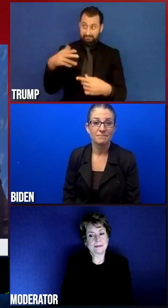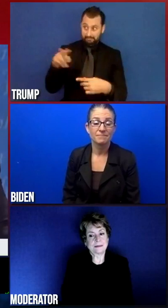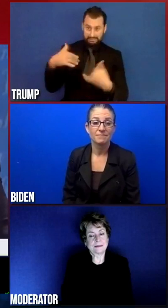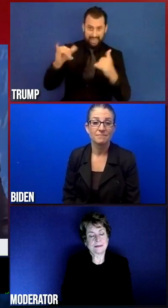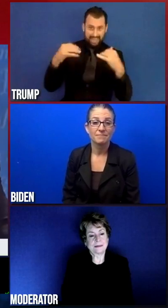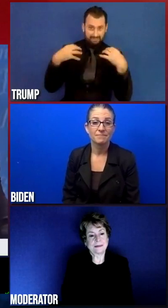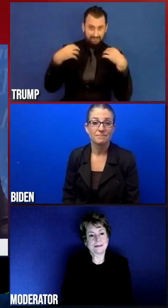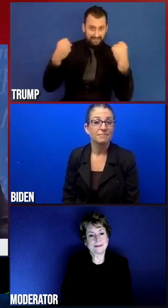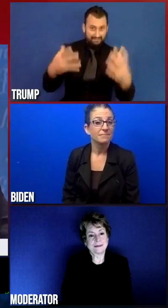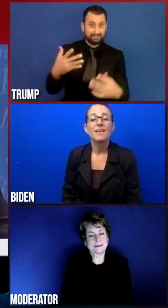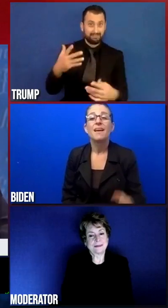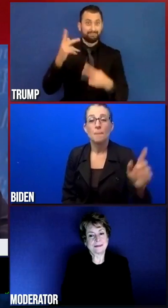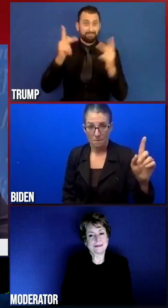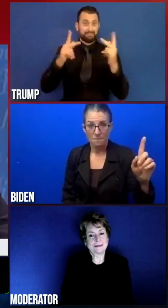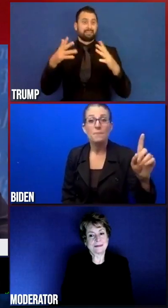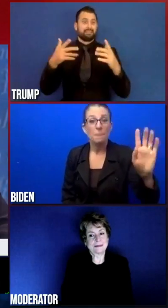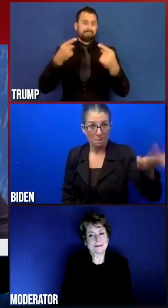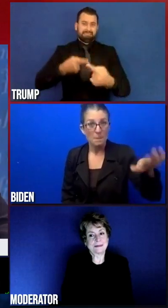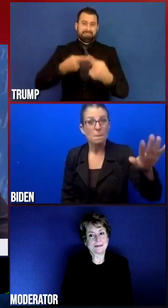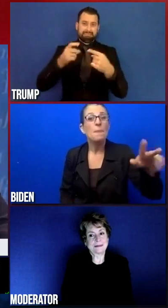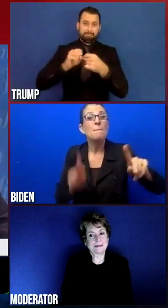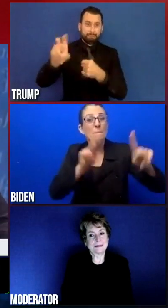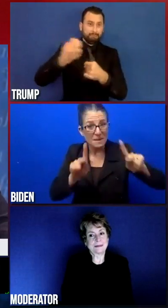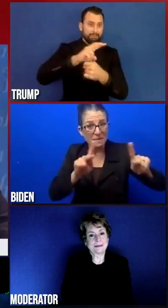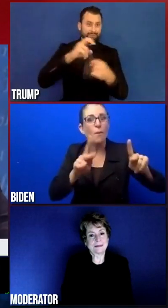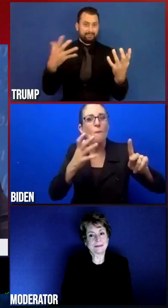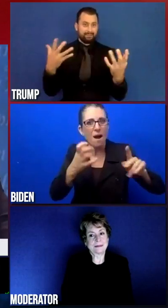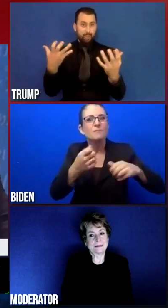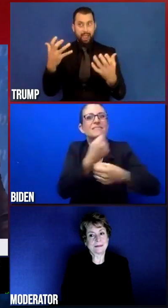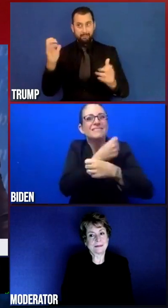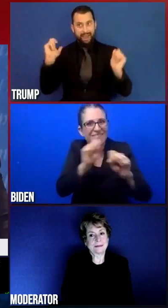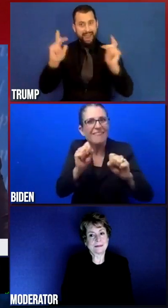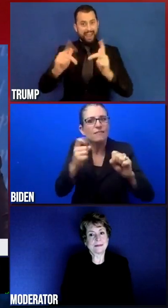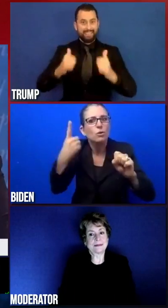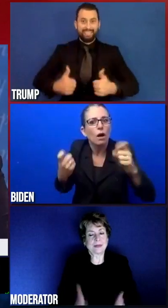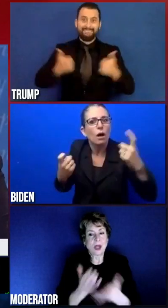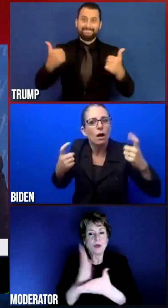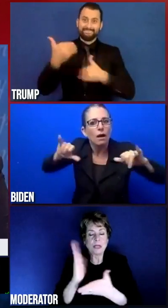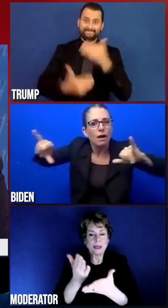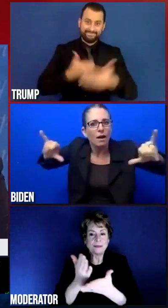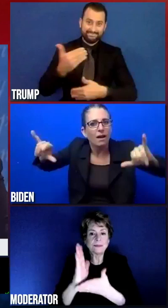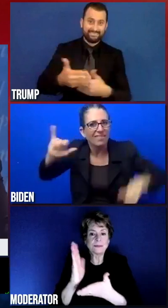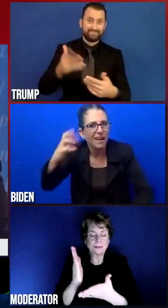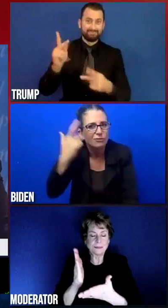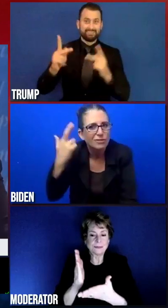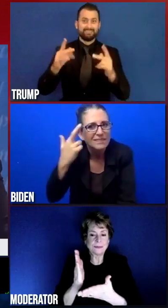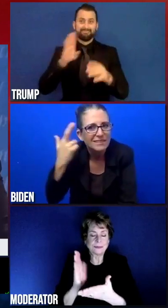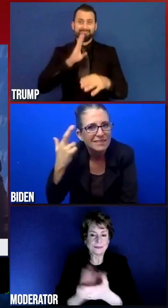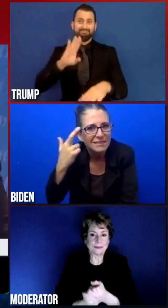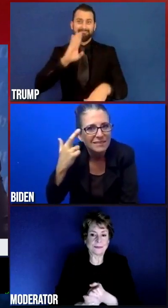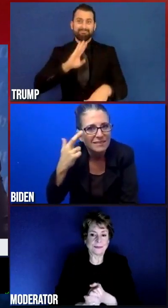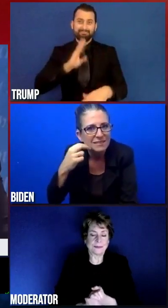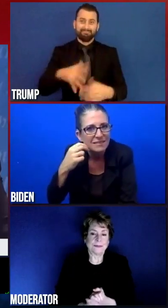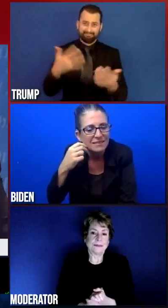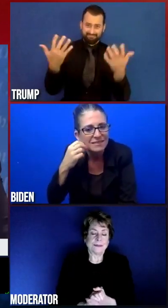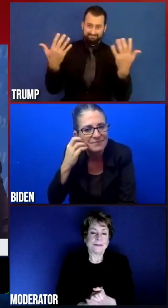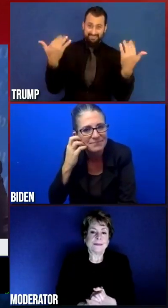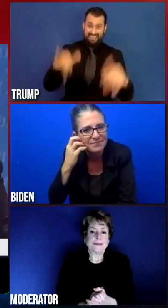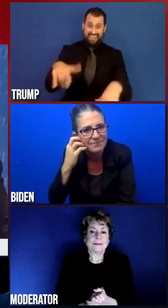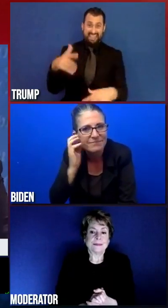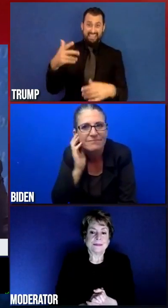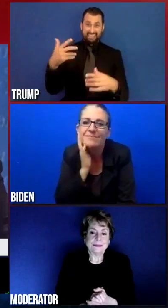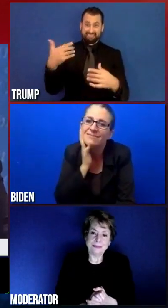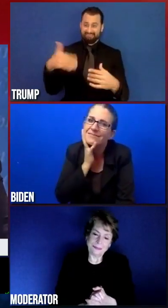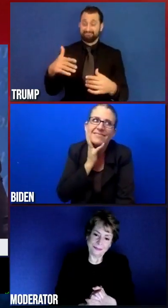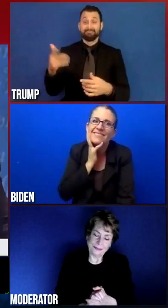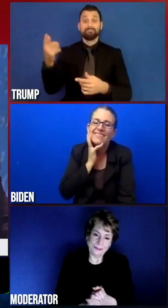they want their schools open. I'm the one that brought back football. By the way, I brought back Big Ten football. It was me, and I'm very